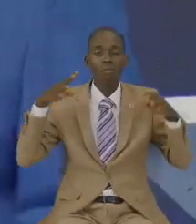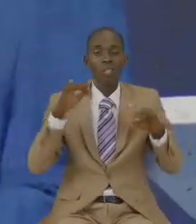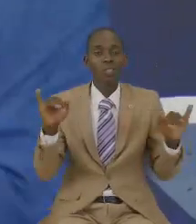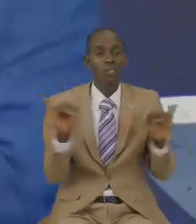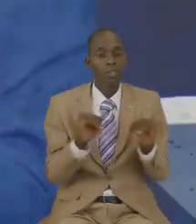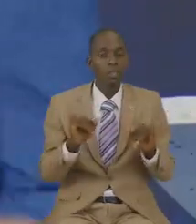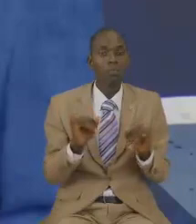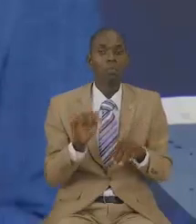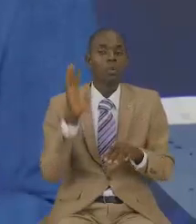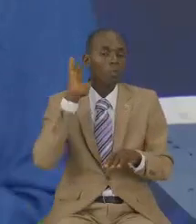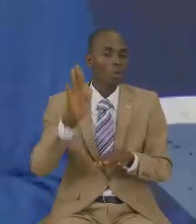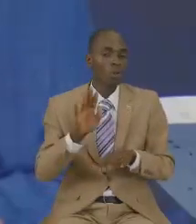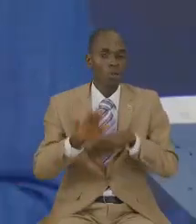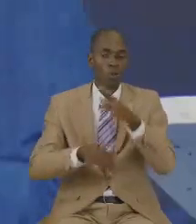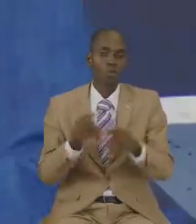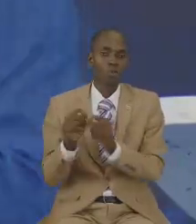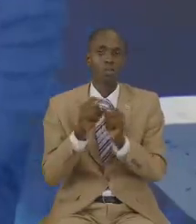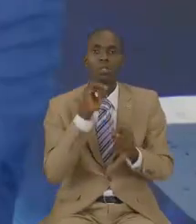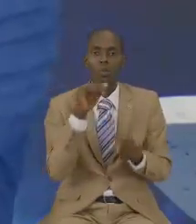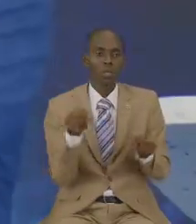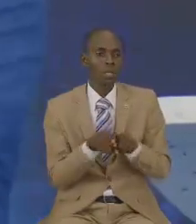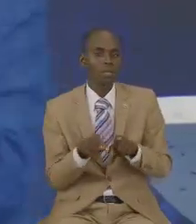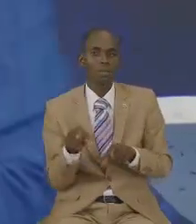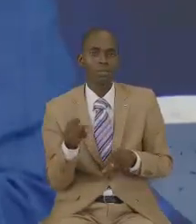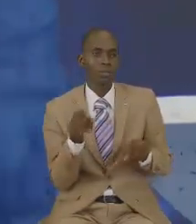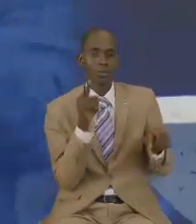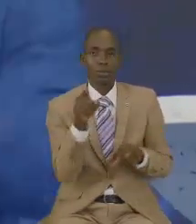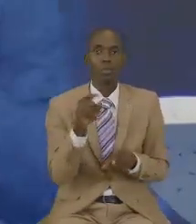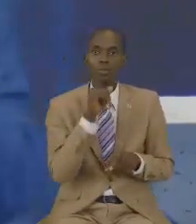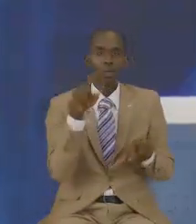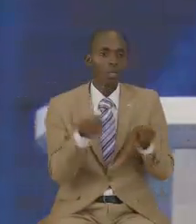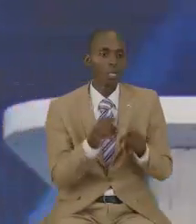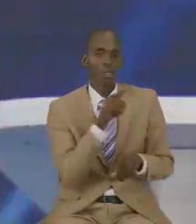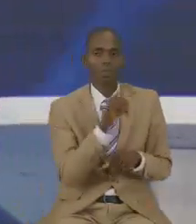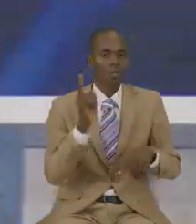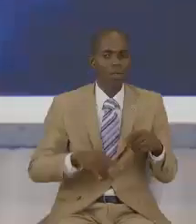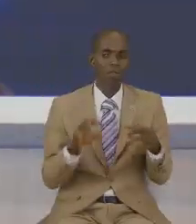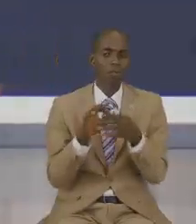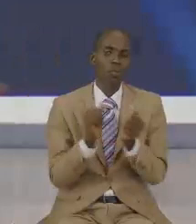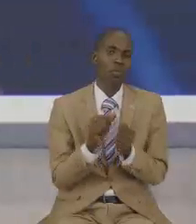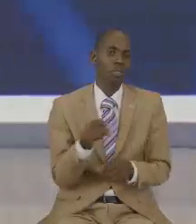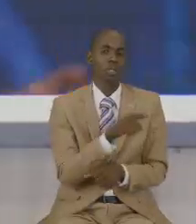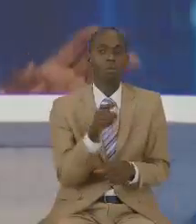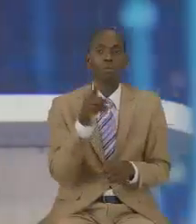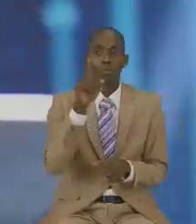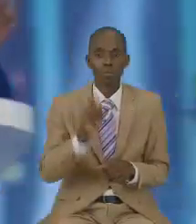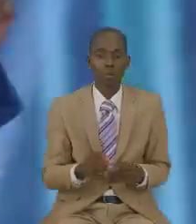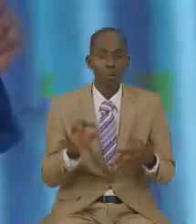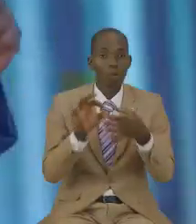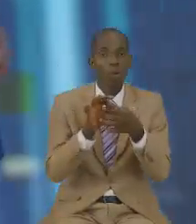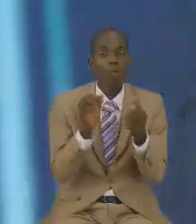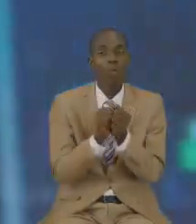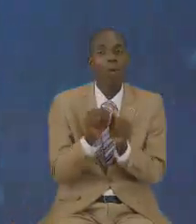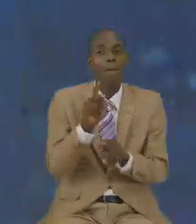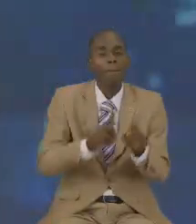not like them, they are not like you, so you cannot network with them. Network with men, only